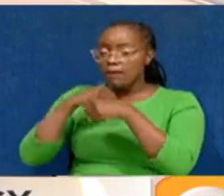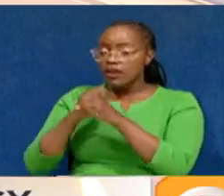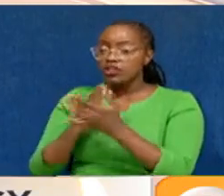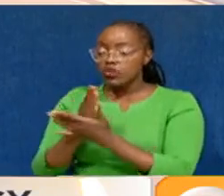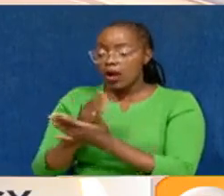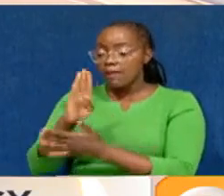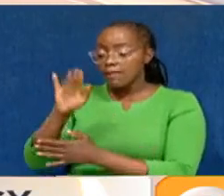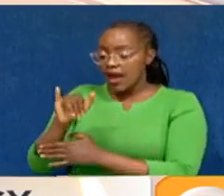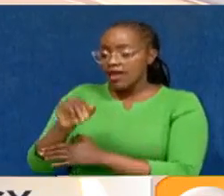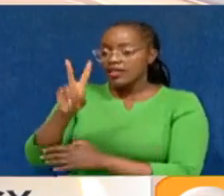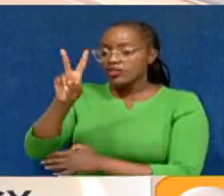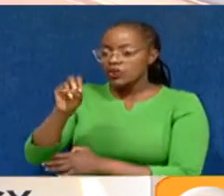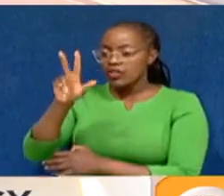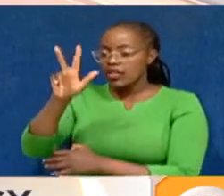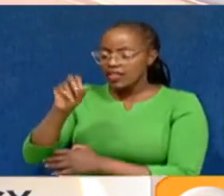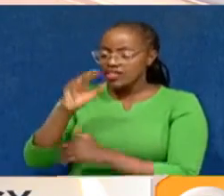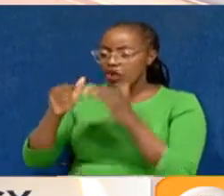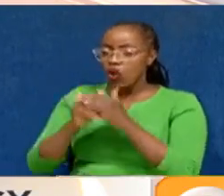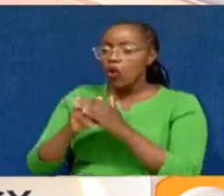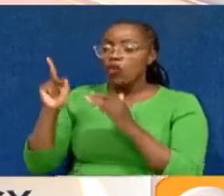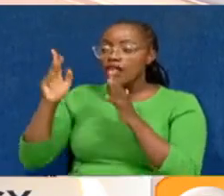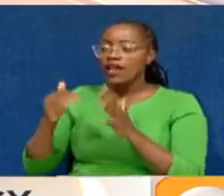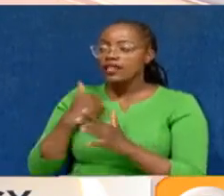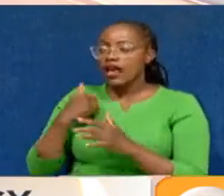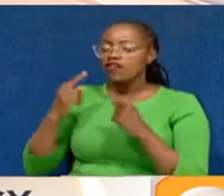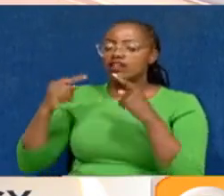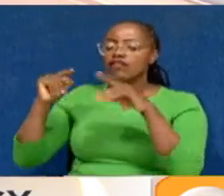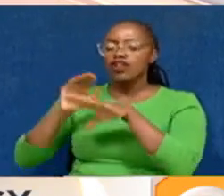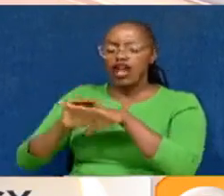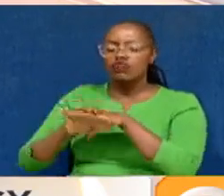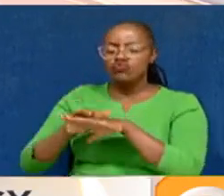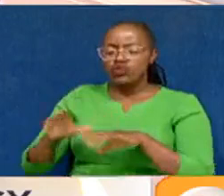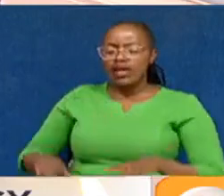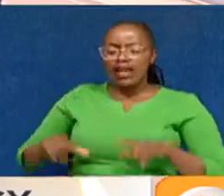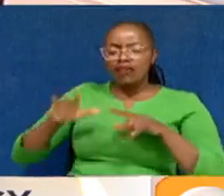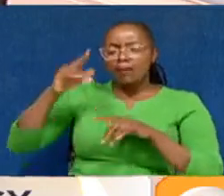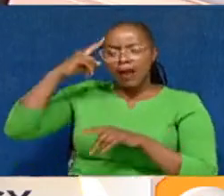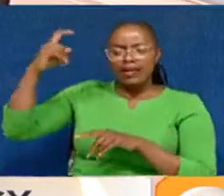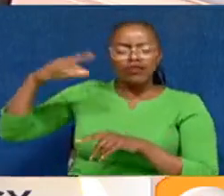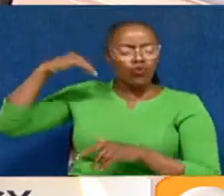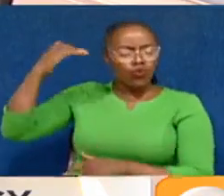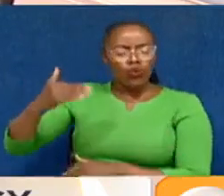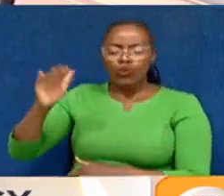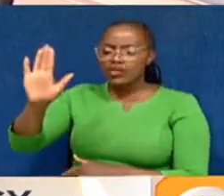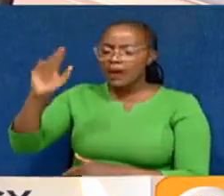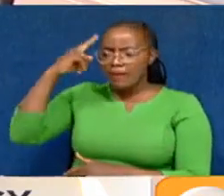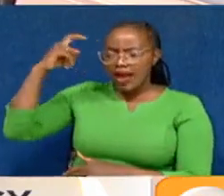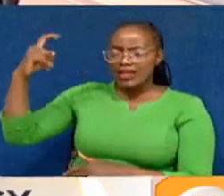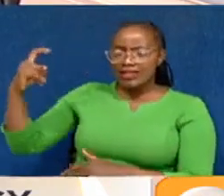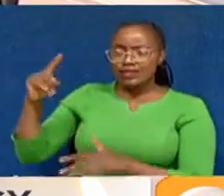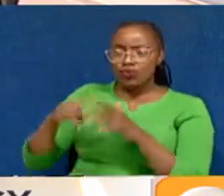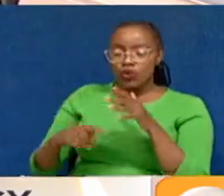the year 2030, every Kenyan alive has a prosperous and decent life. That was his dream. It was always his dream